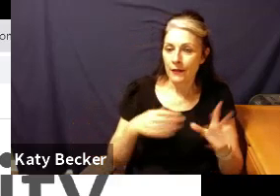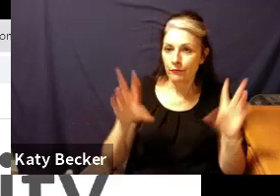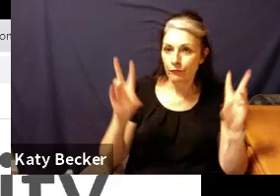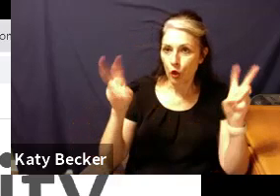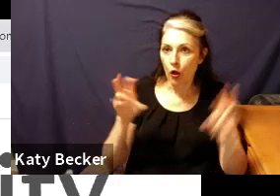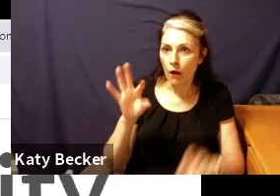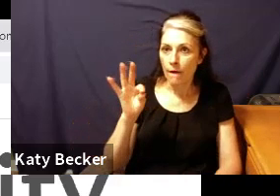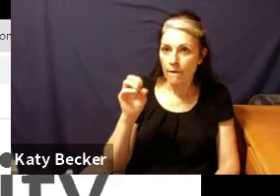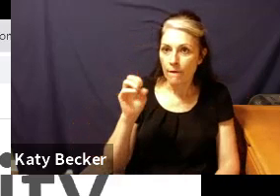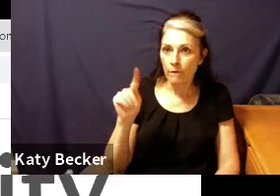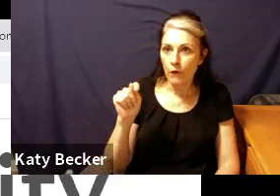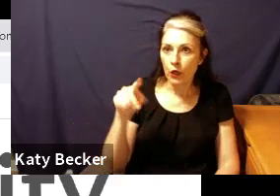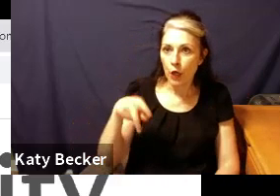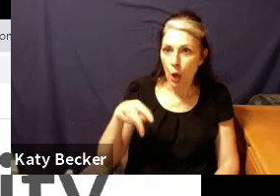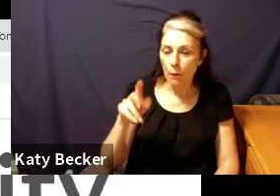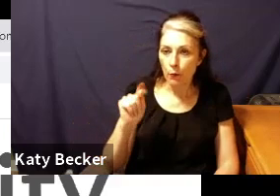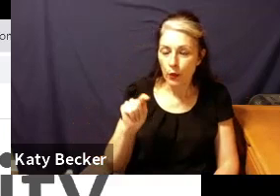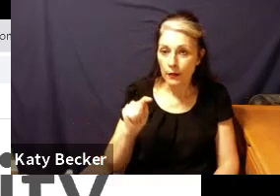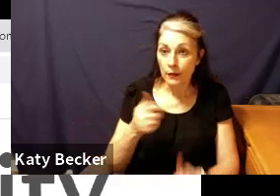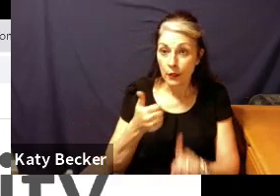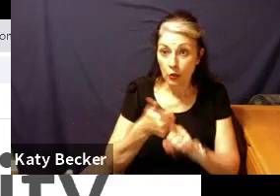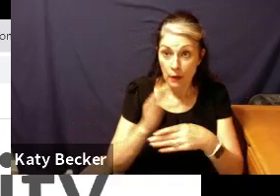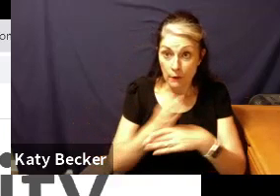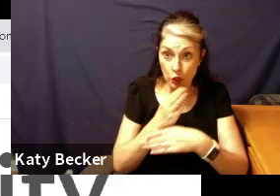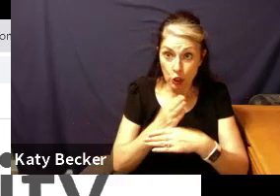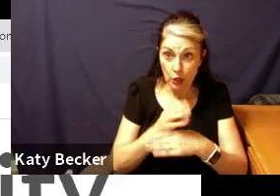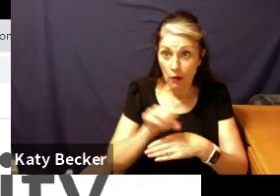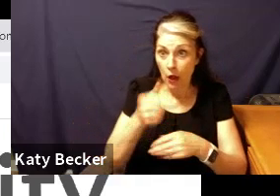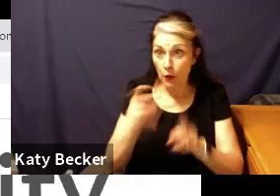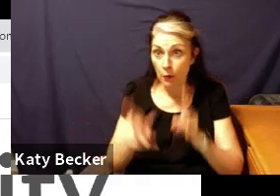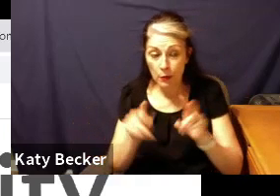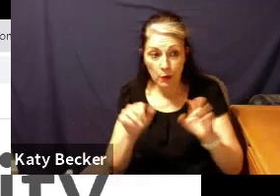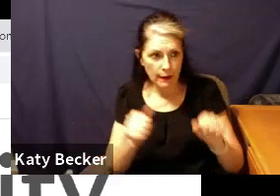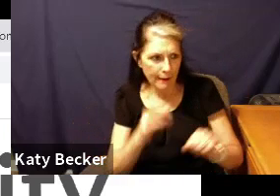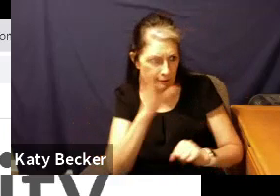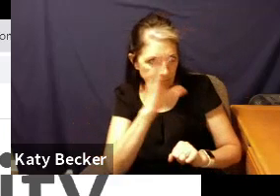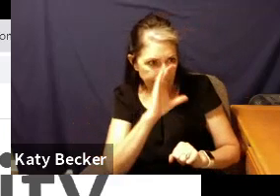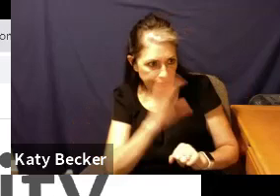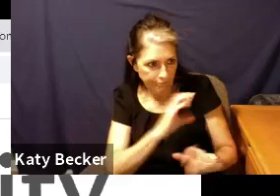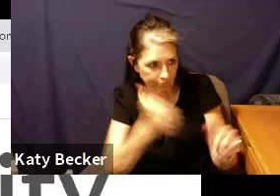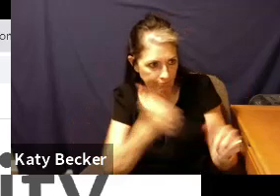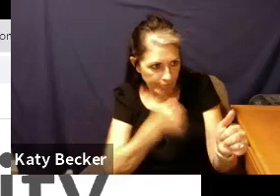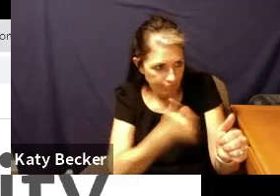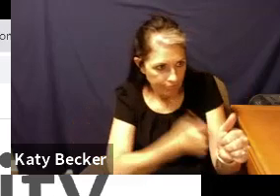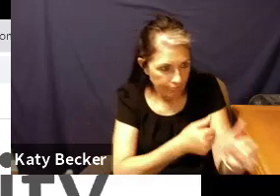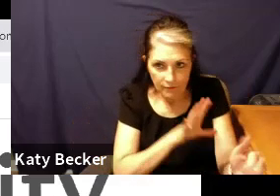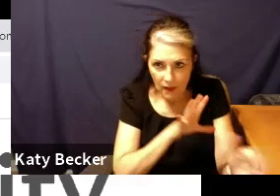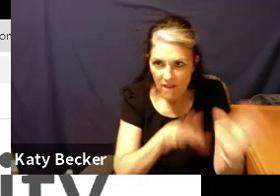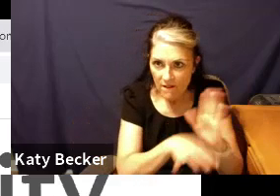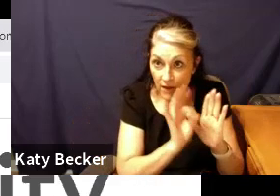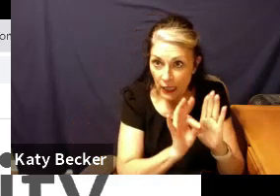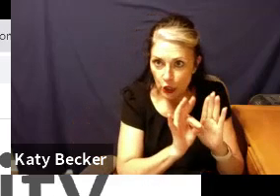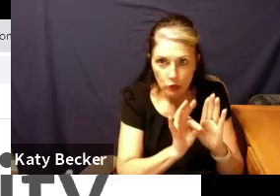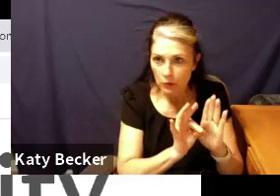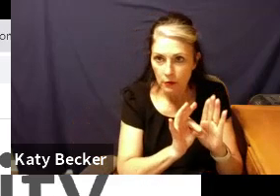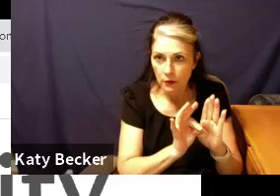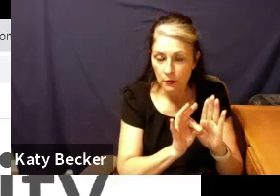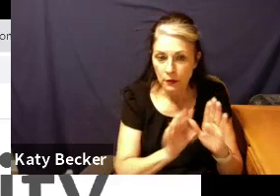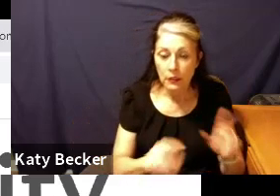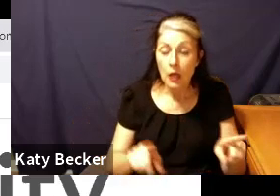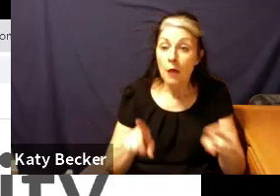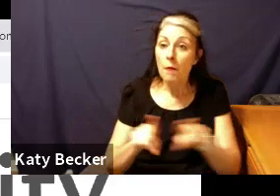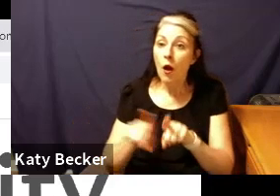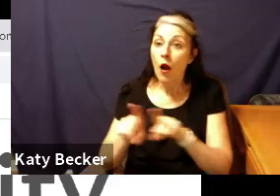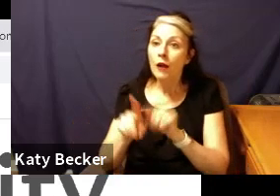and the things that you share can allow others to find you. So it's really showing them, don't share these things, but then here are also